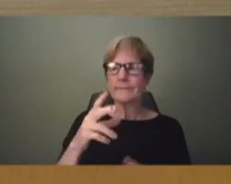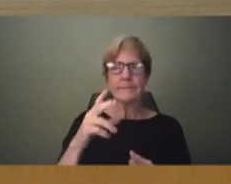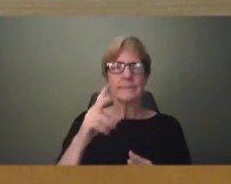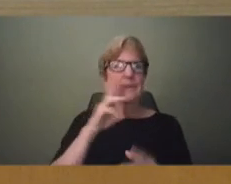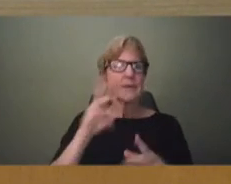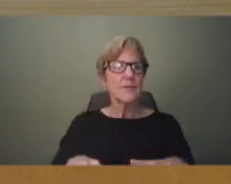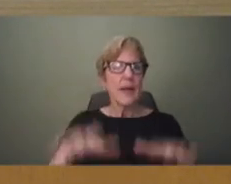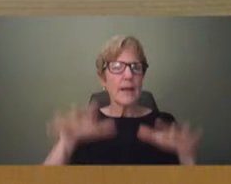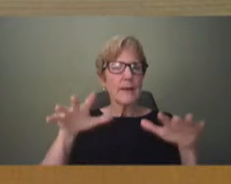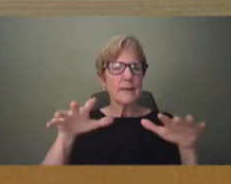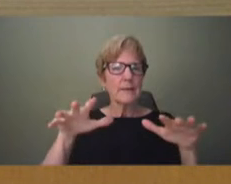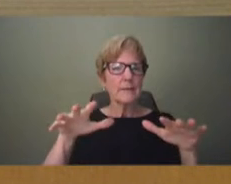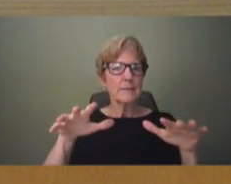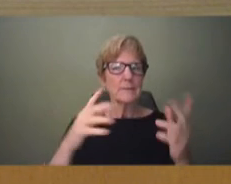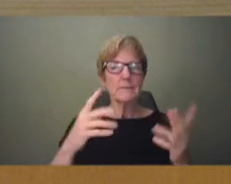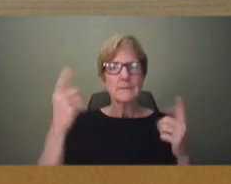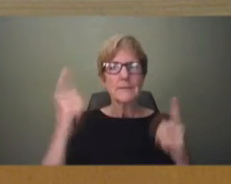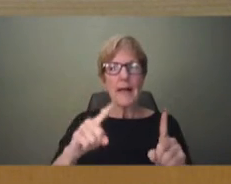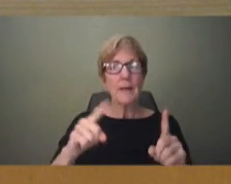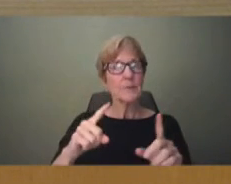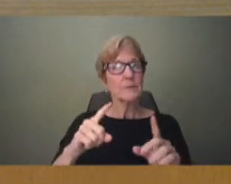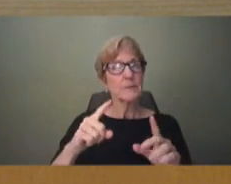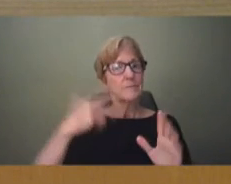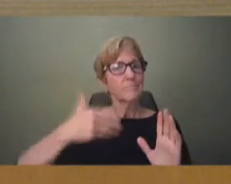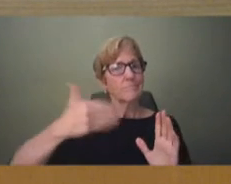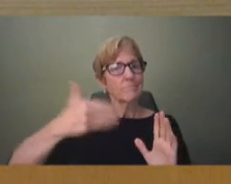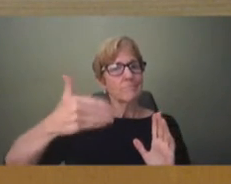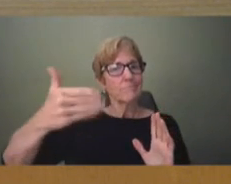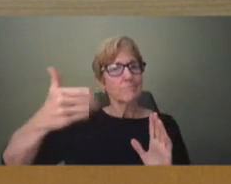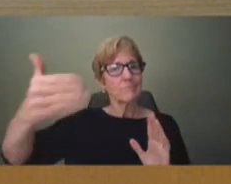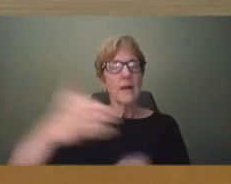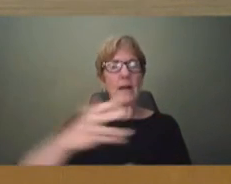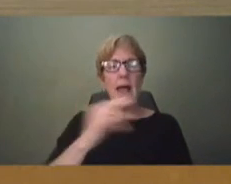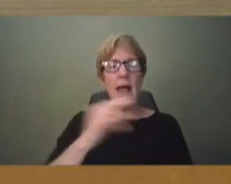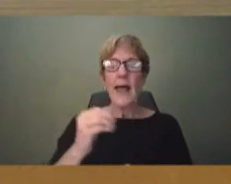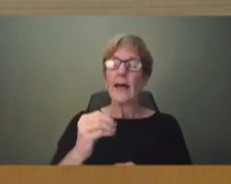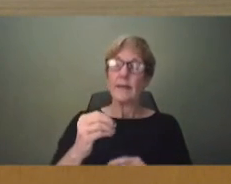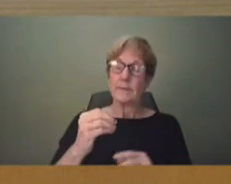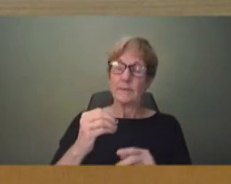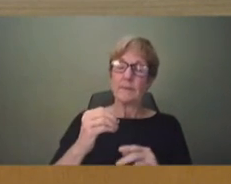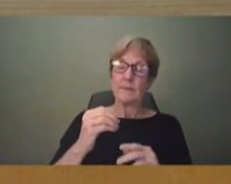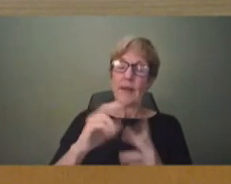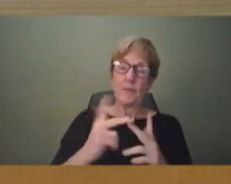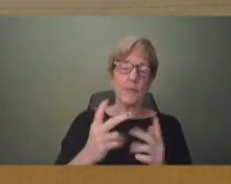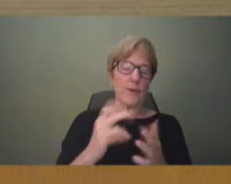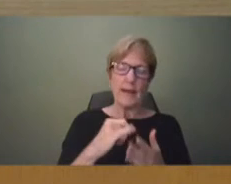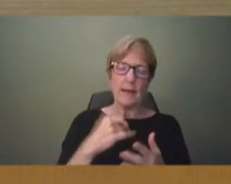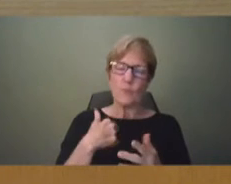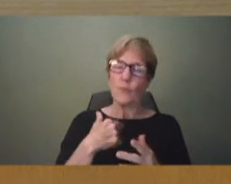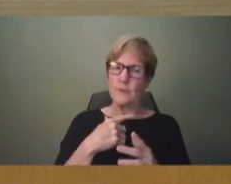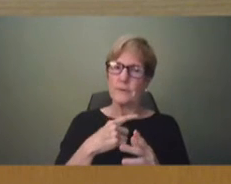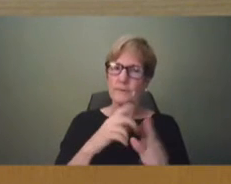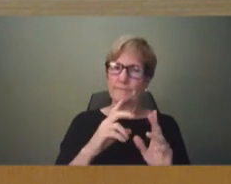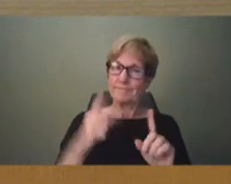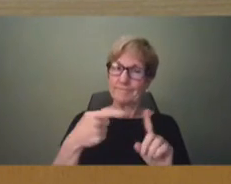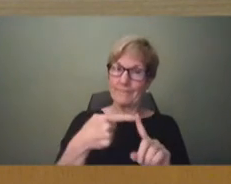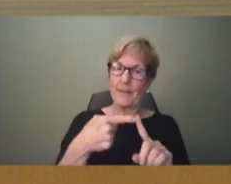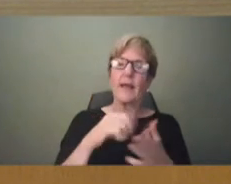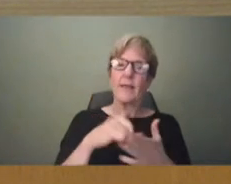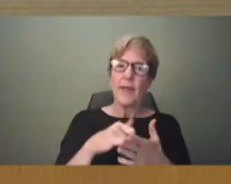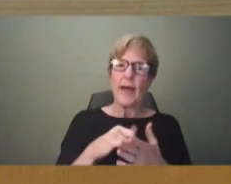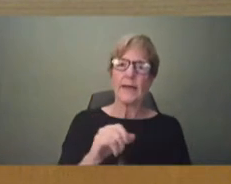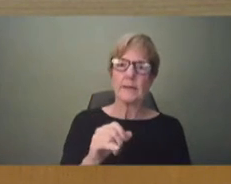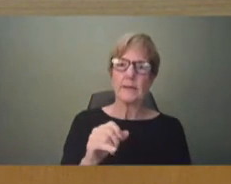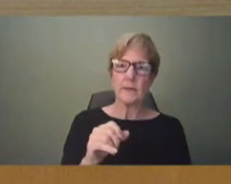flooding happens pretty consistently and uh and lastly I will I will point out that the uh the